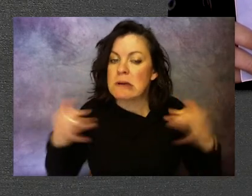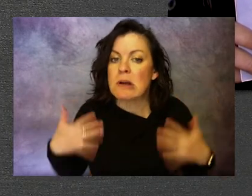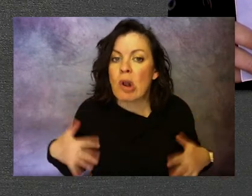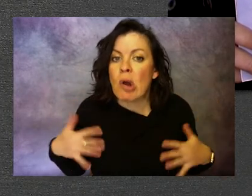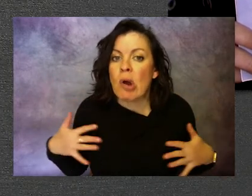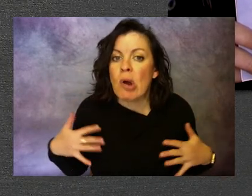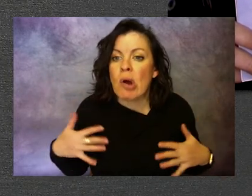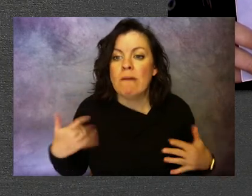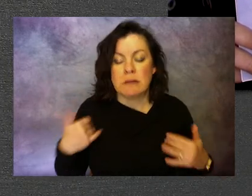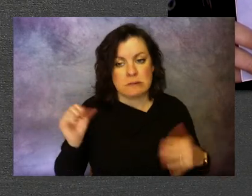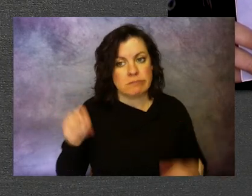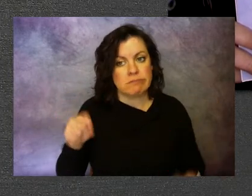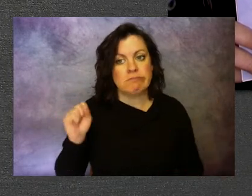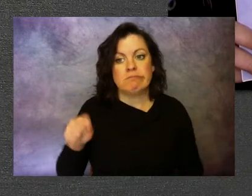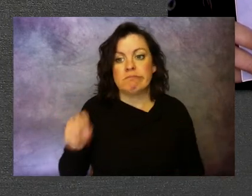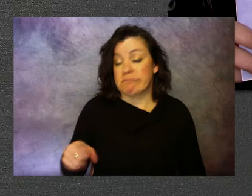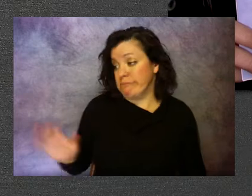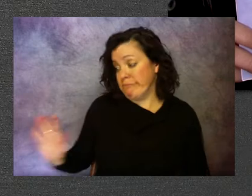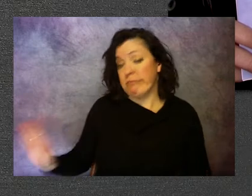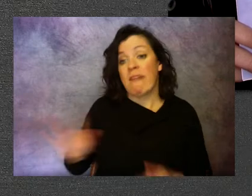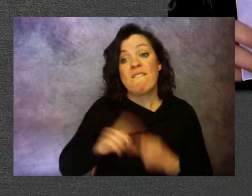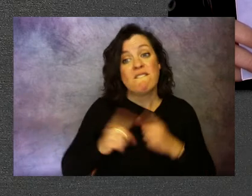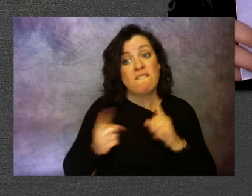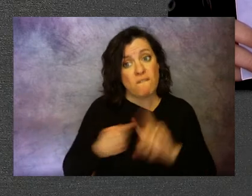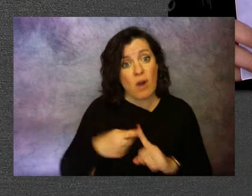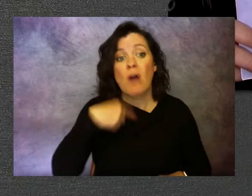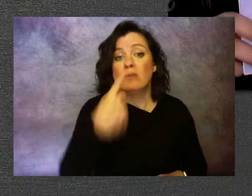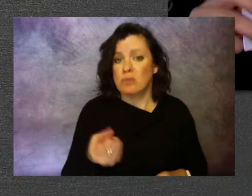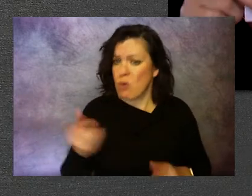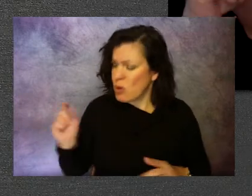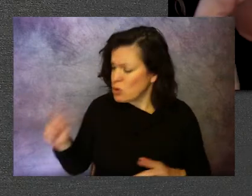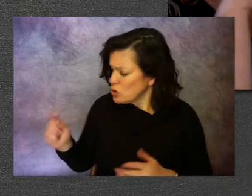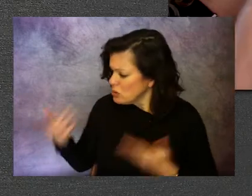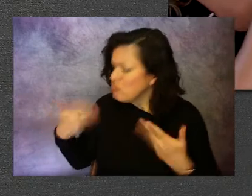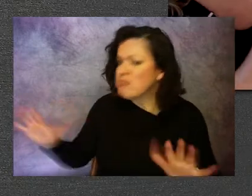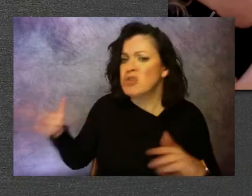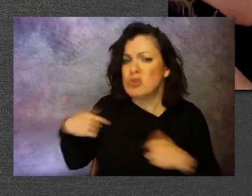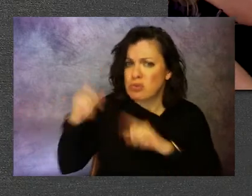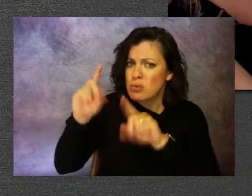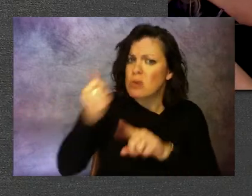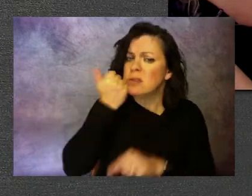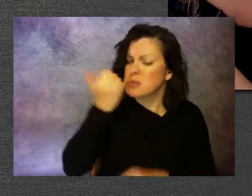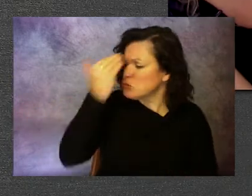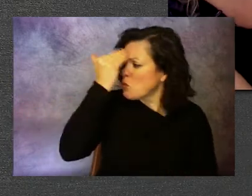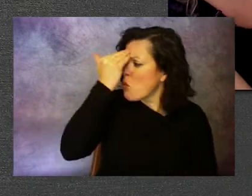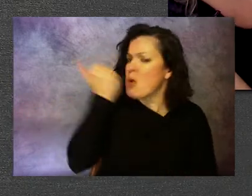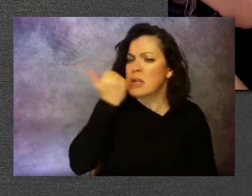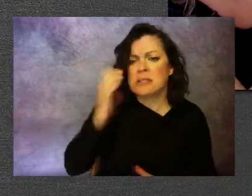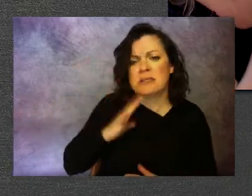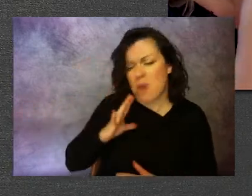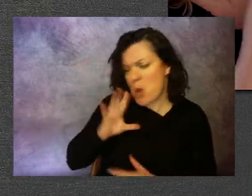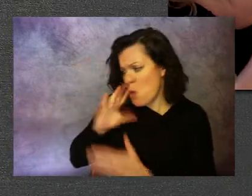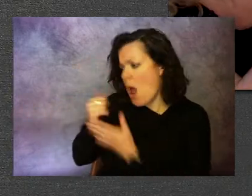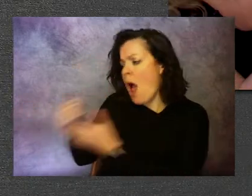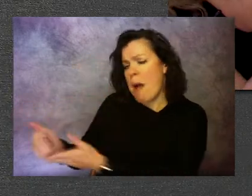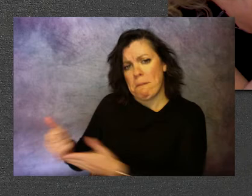I bet Walter, his friend, has been to the dentist before. And he knows the dentist will help him.